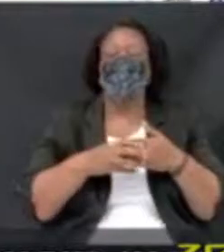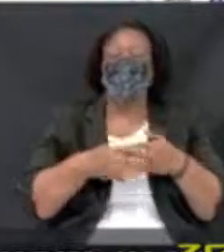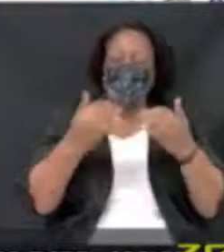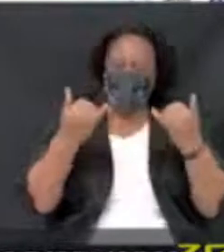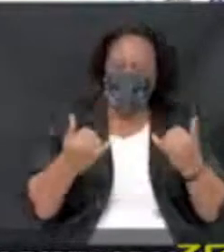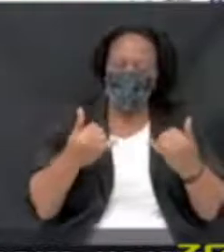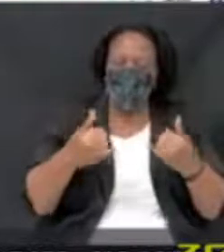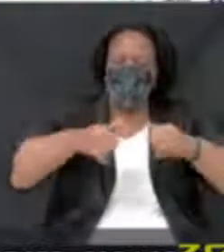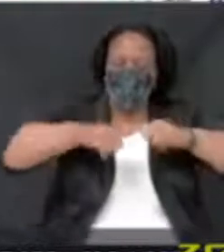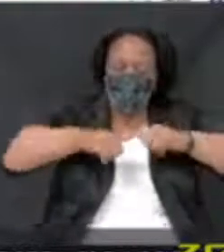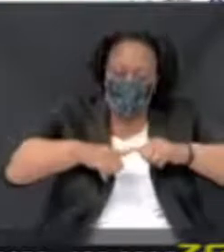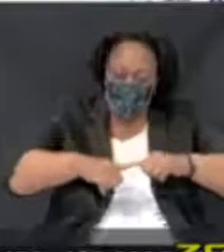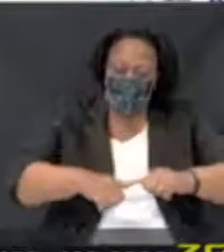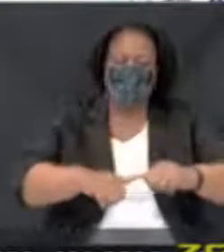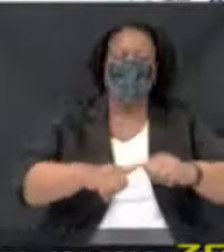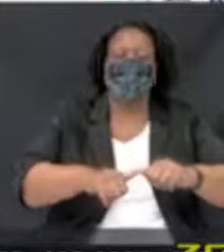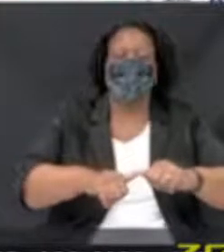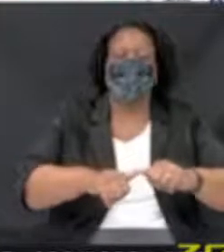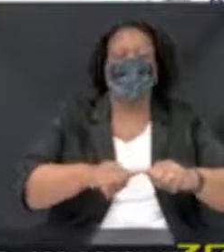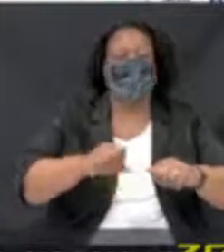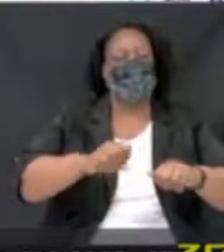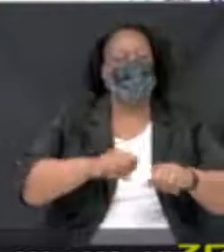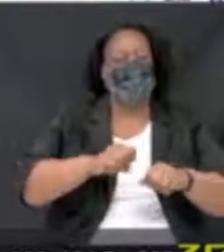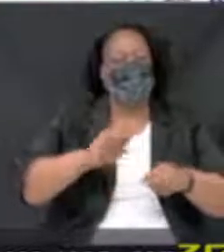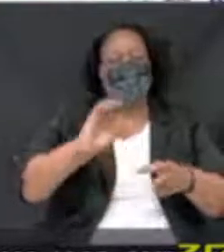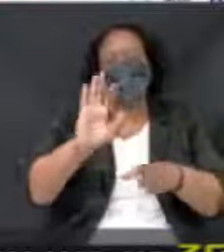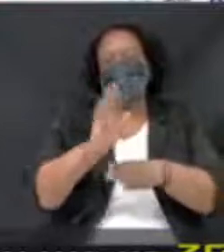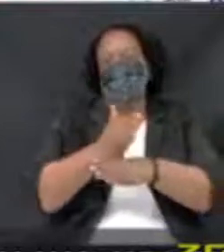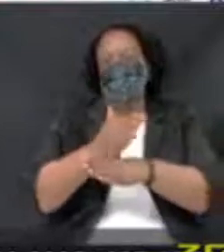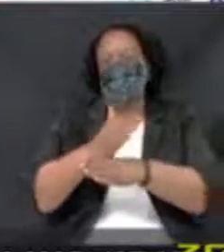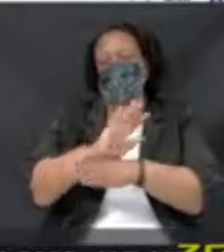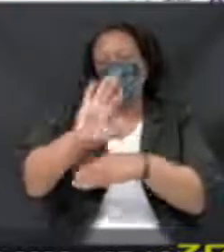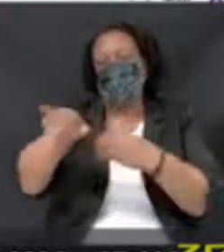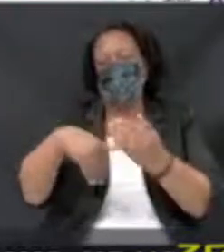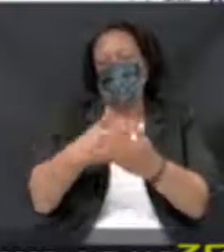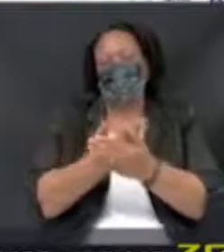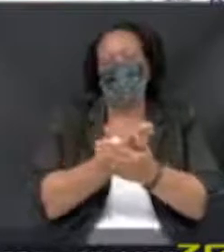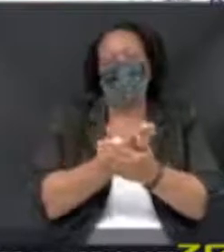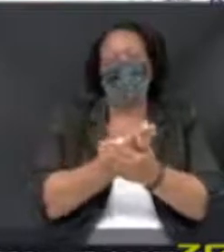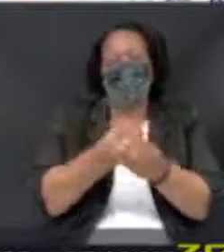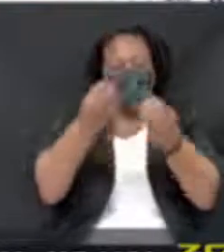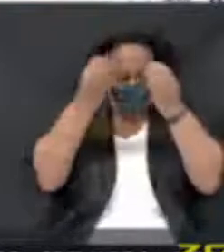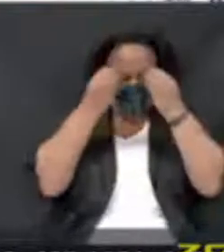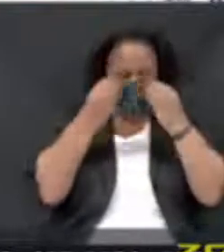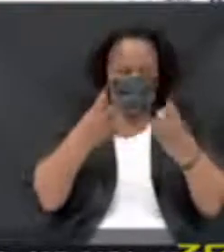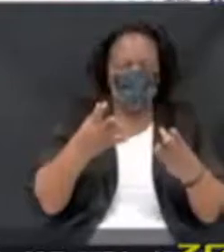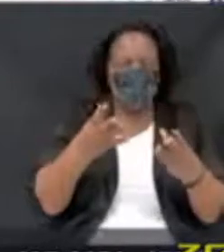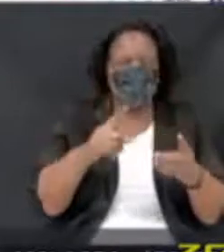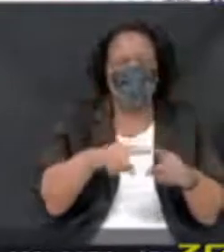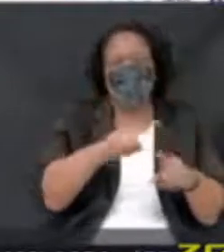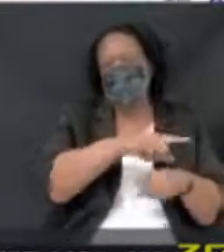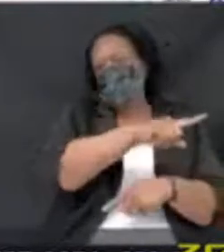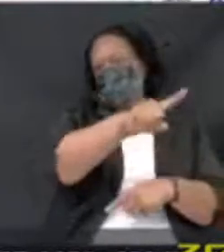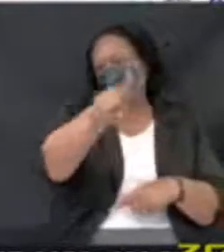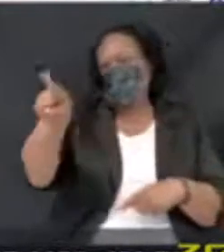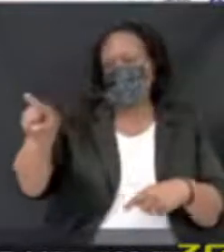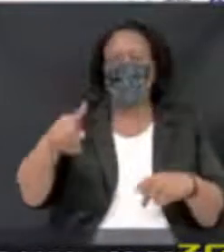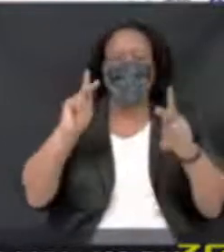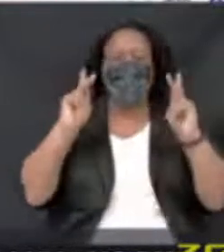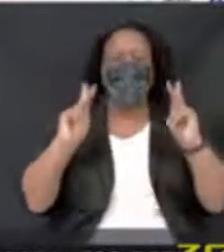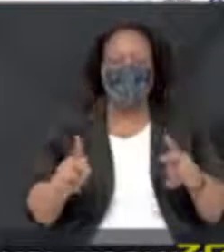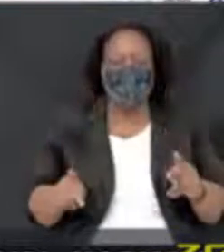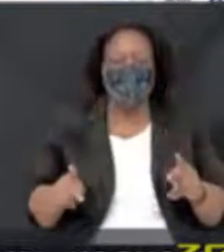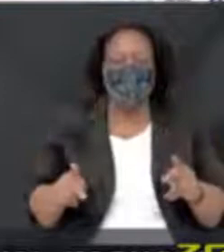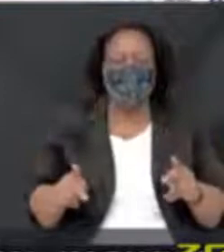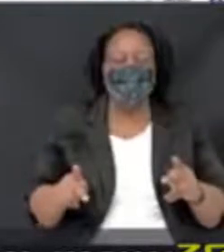will go ahead and make the necessary press releases and informed everyone. So there was a